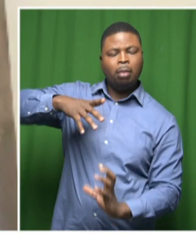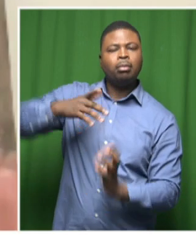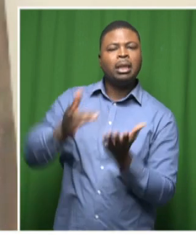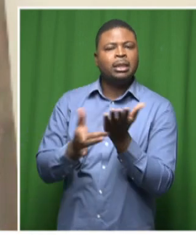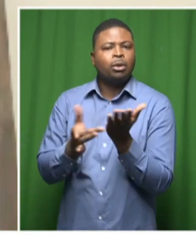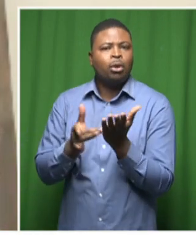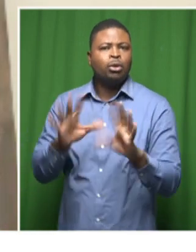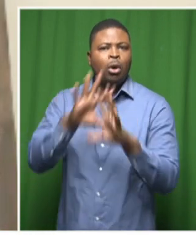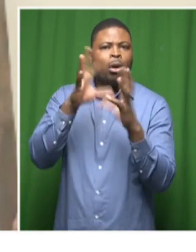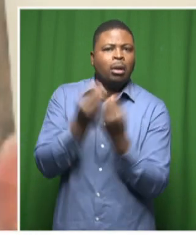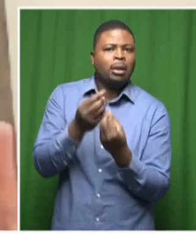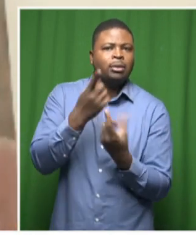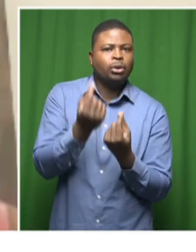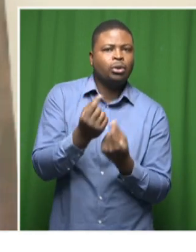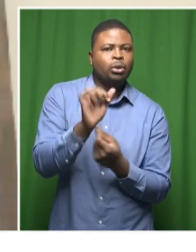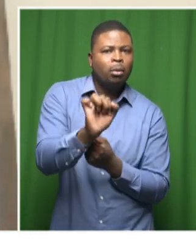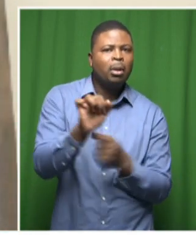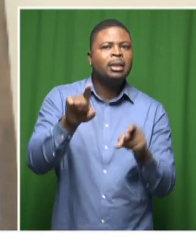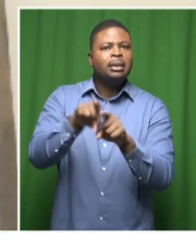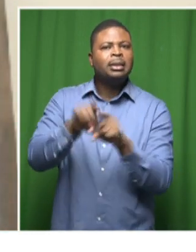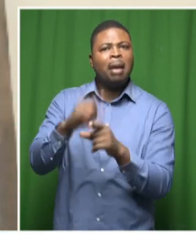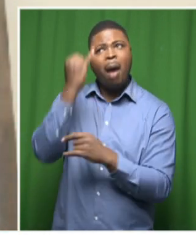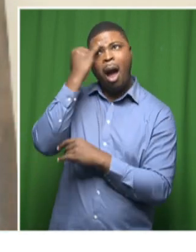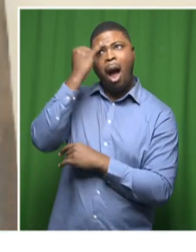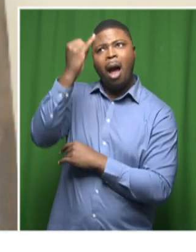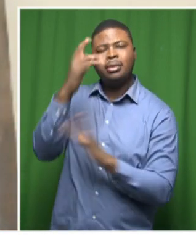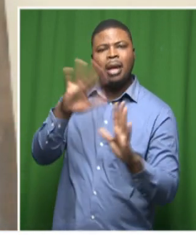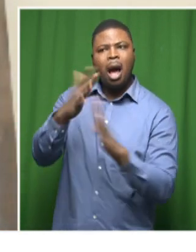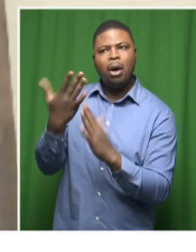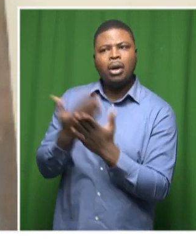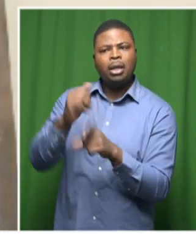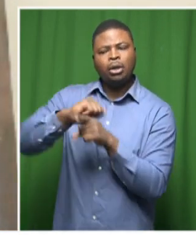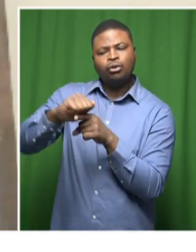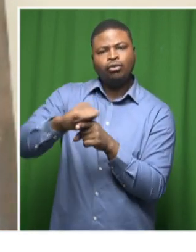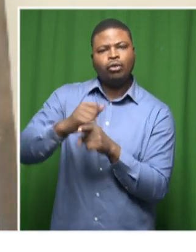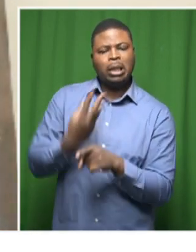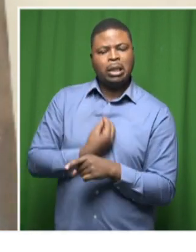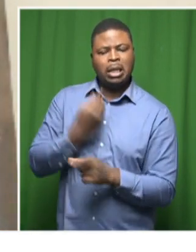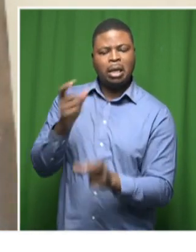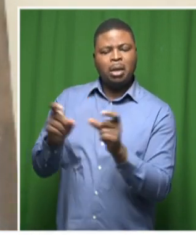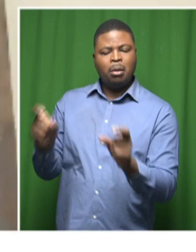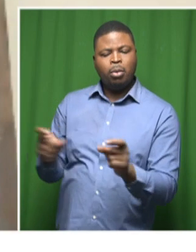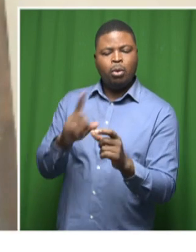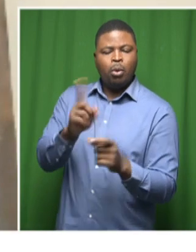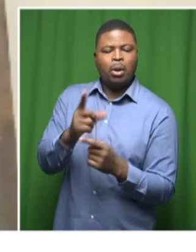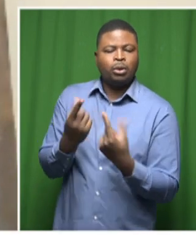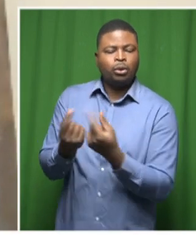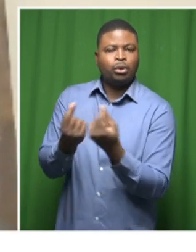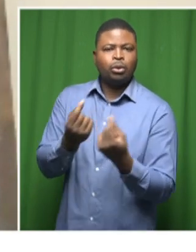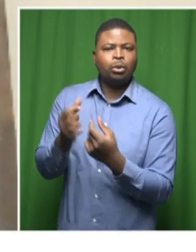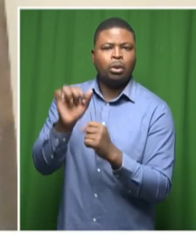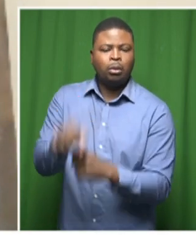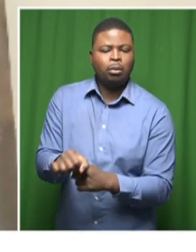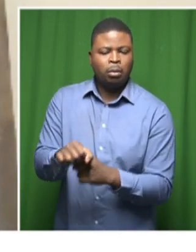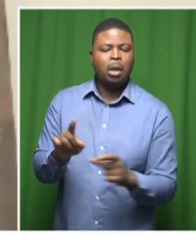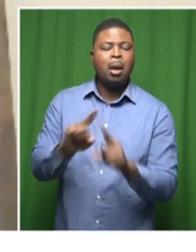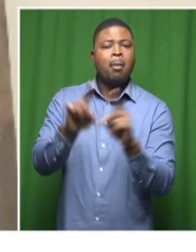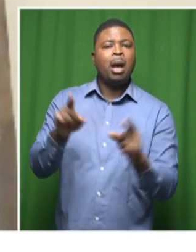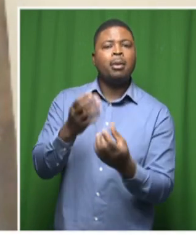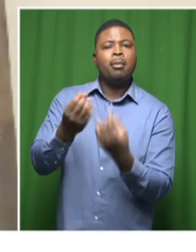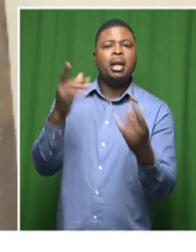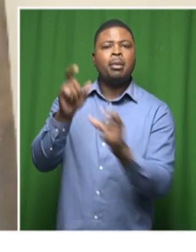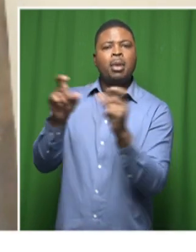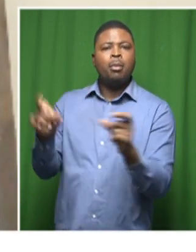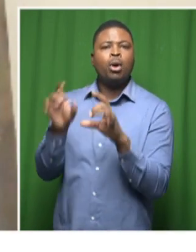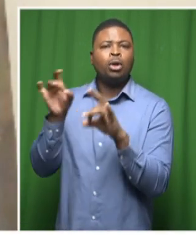of being able to change the idea of what we train young people to be able to do in the future is good. I think probably what most people are struggling with